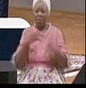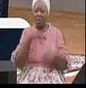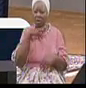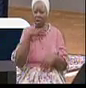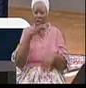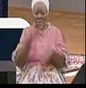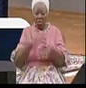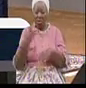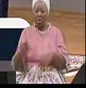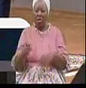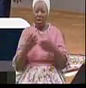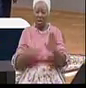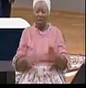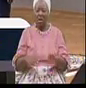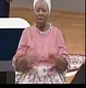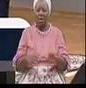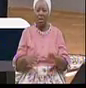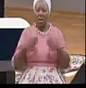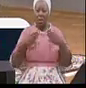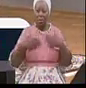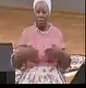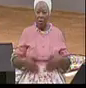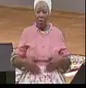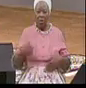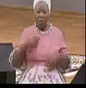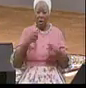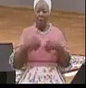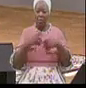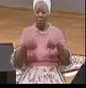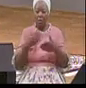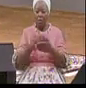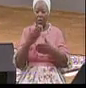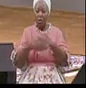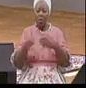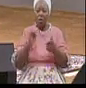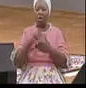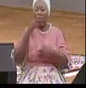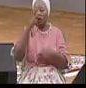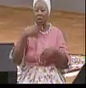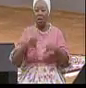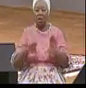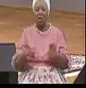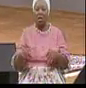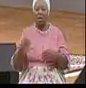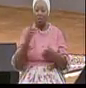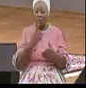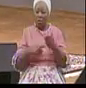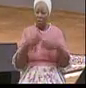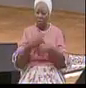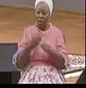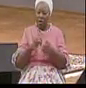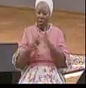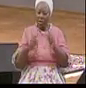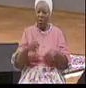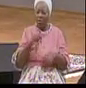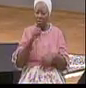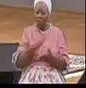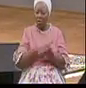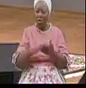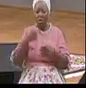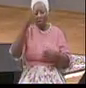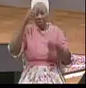body, we've gone beyond the kindergarten. What makes him unclean? Covetous man, who is